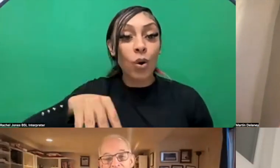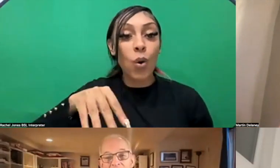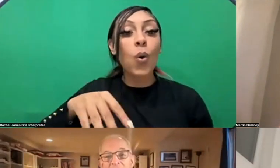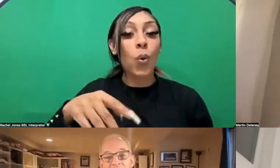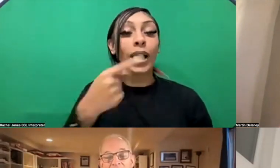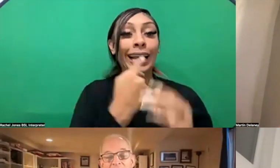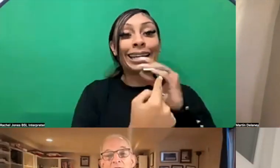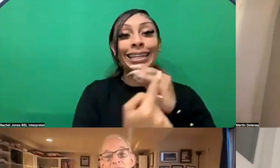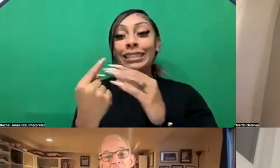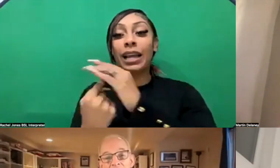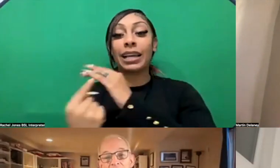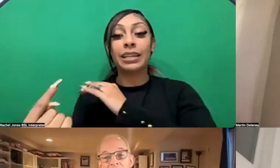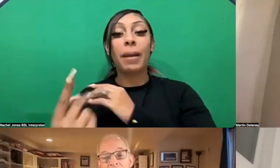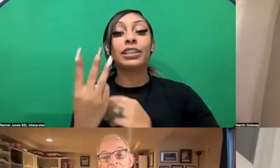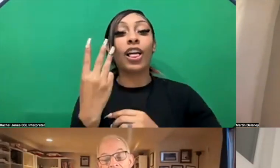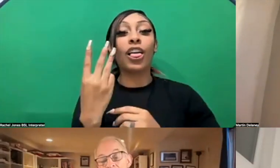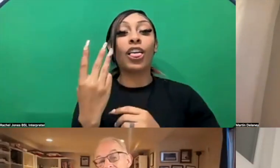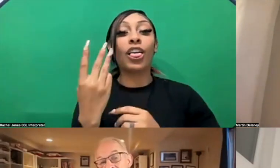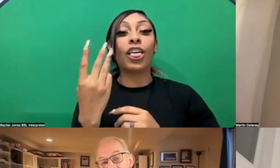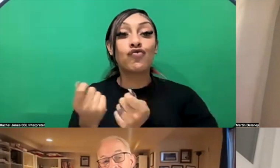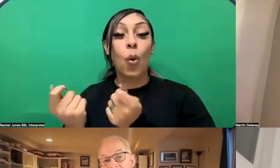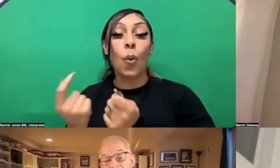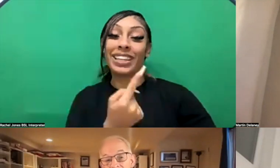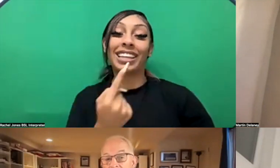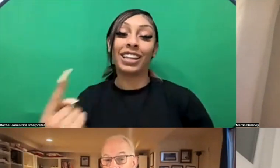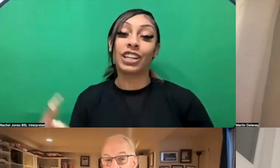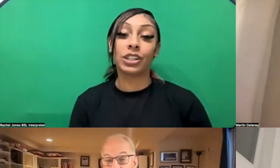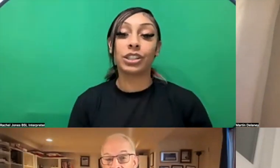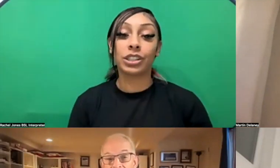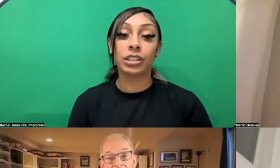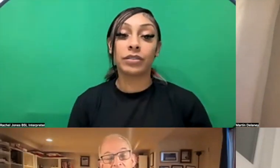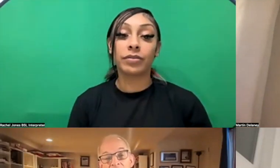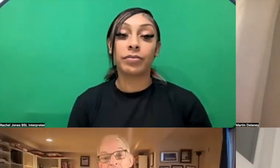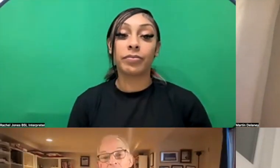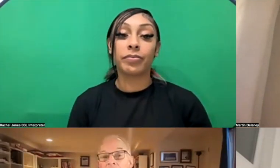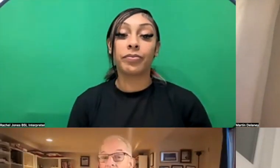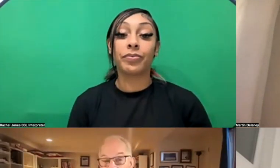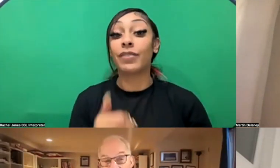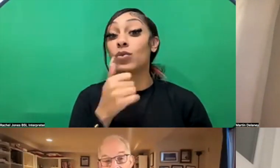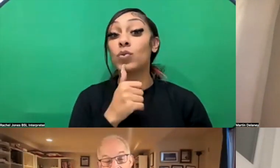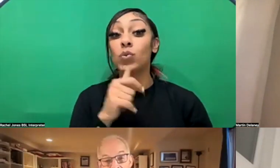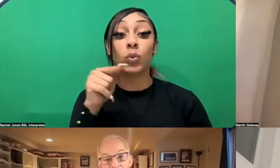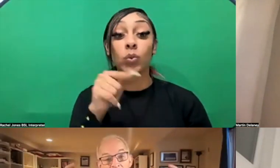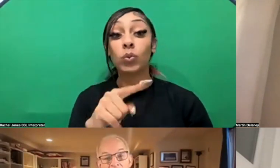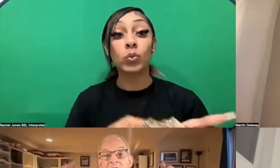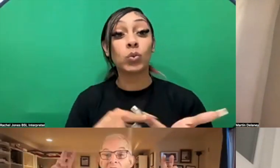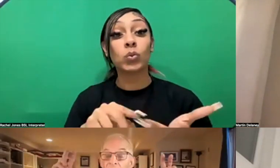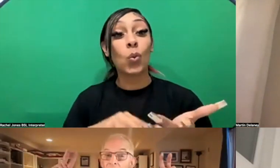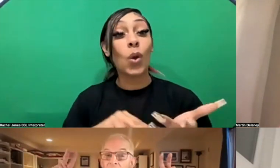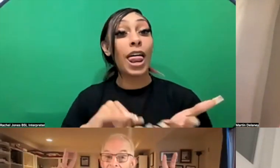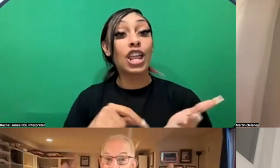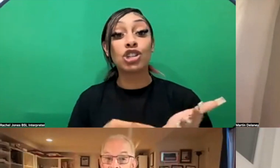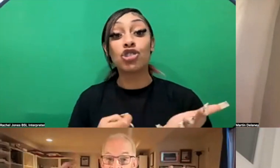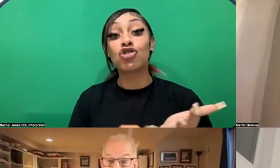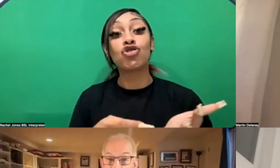independent three-dimensional control for each touch. So basically, if you're using something like a LinnStrument or other such instruments that are